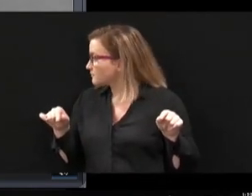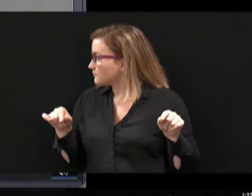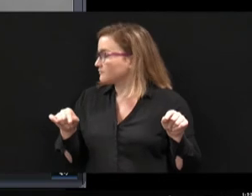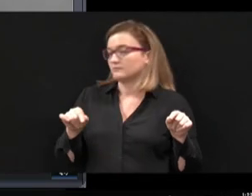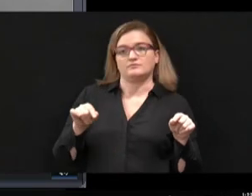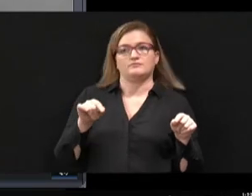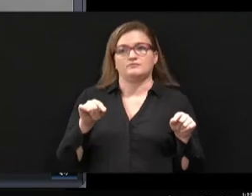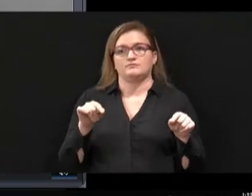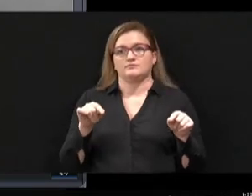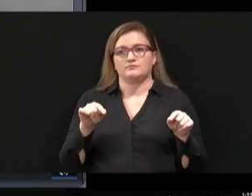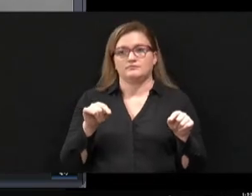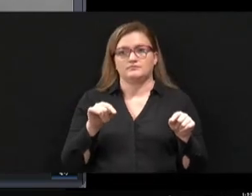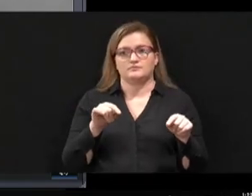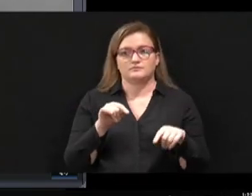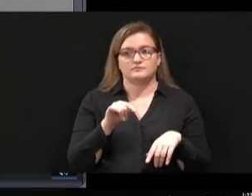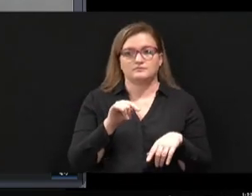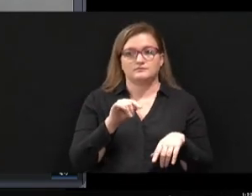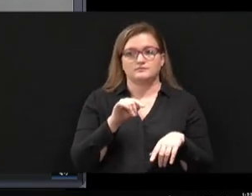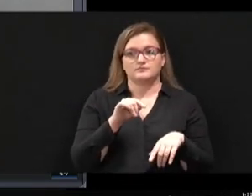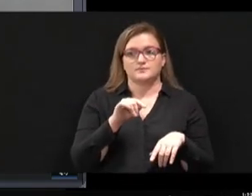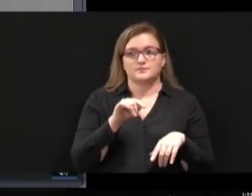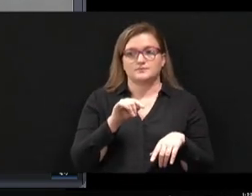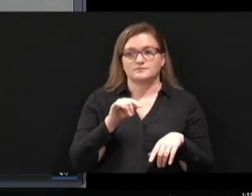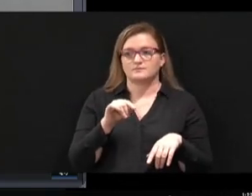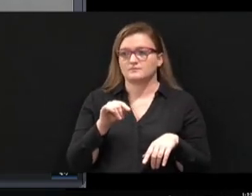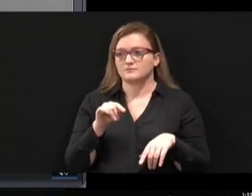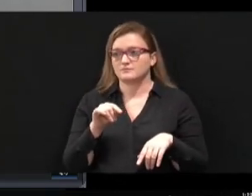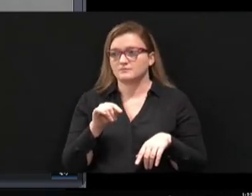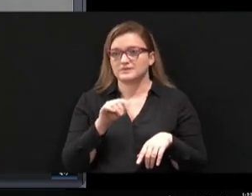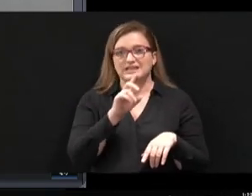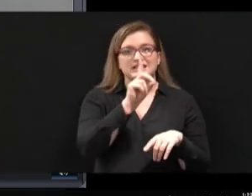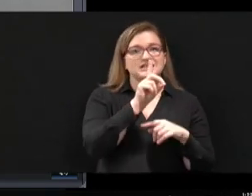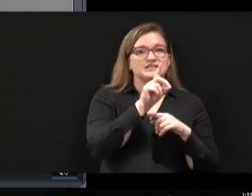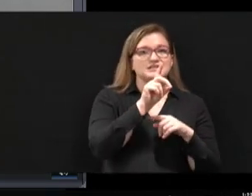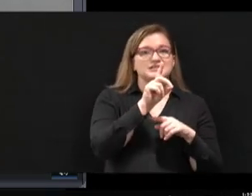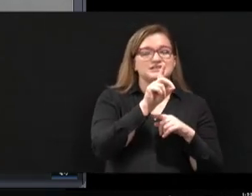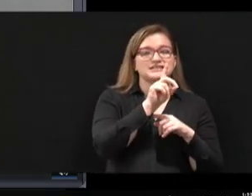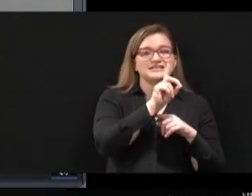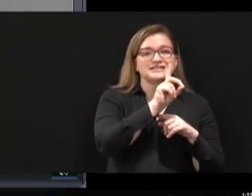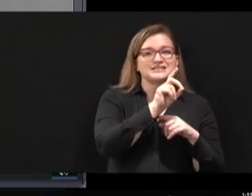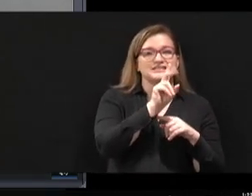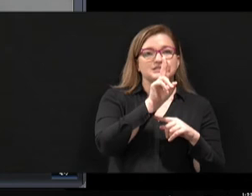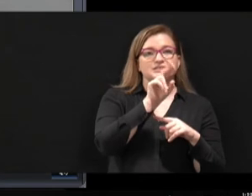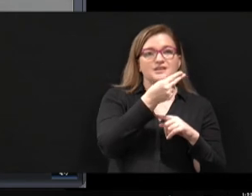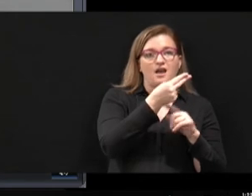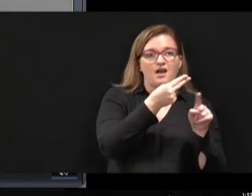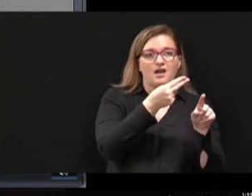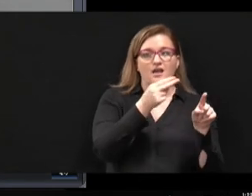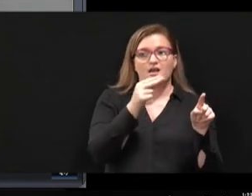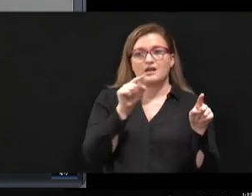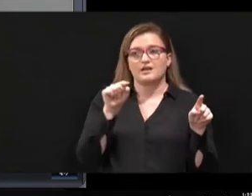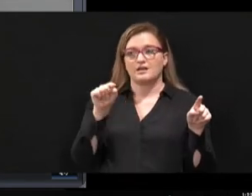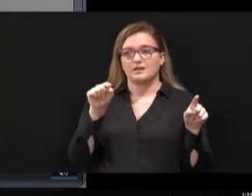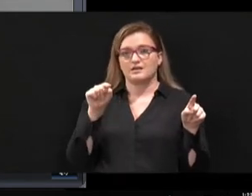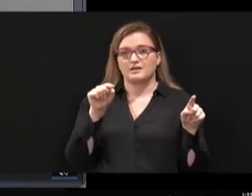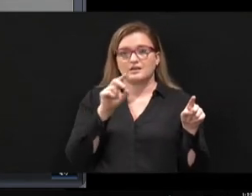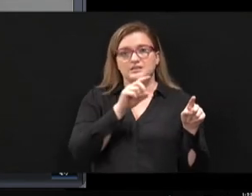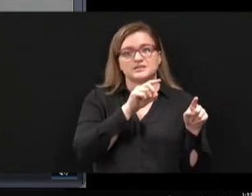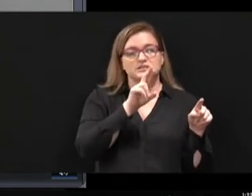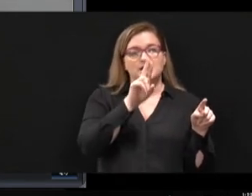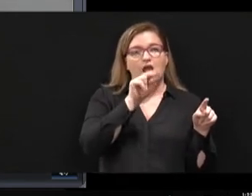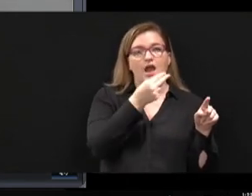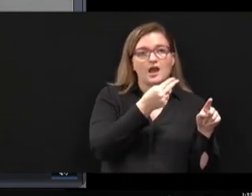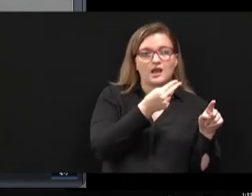your mouth is doing. Go ahead and do those. Say them out loud. D, t, d. Is it doing something